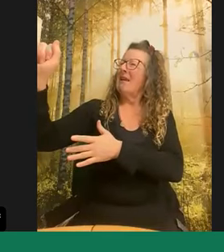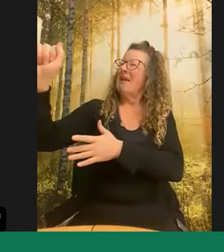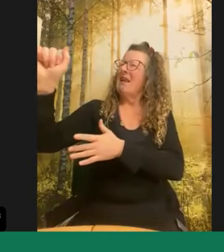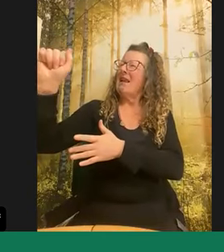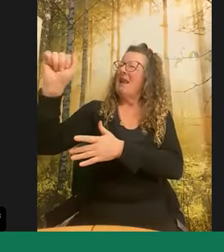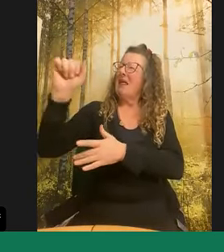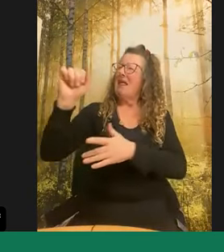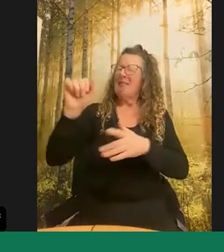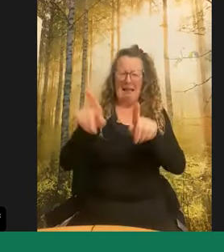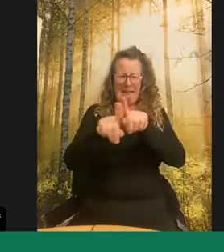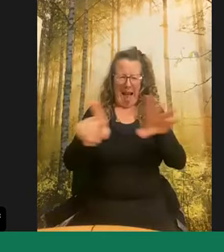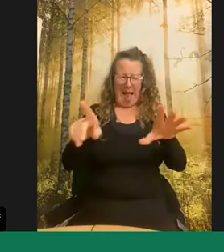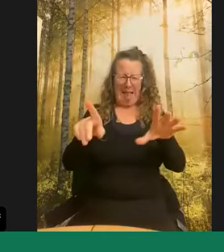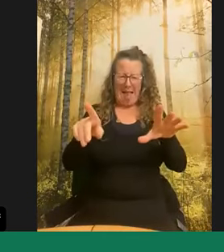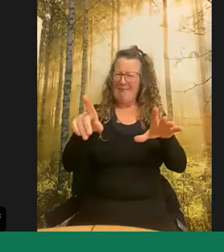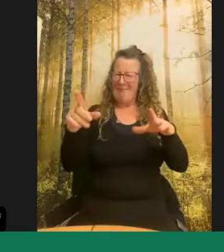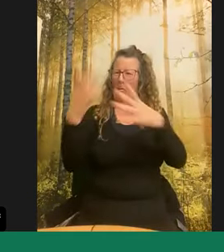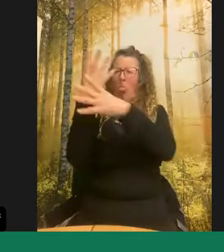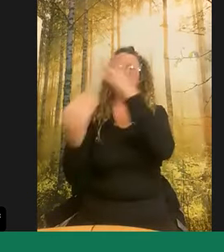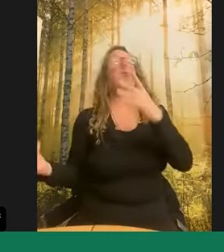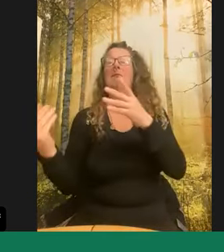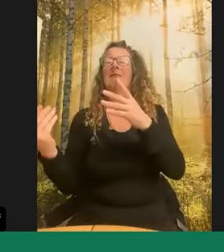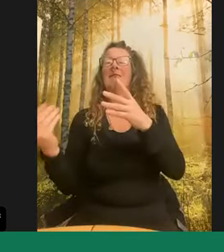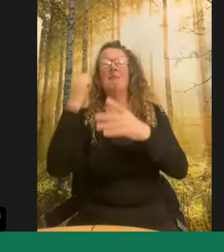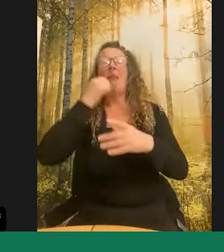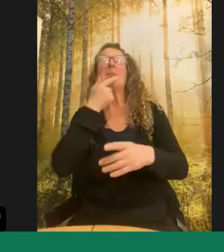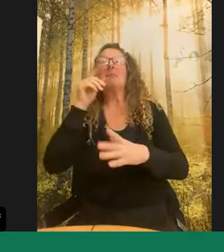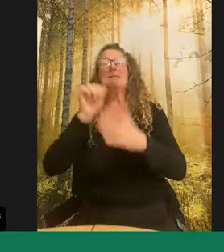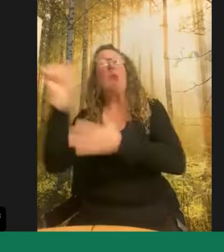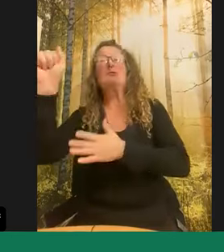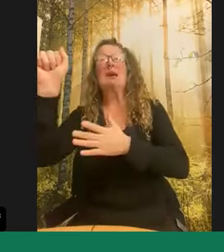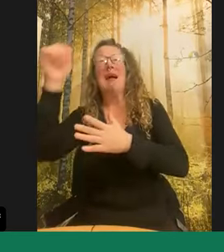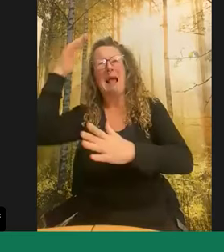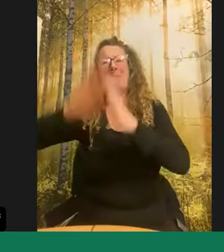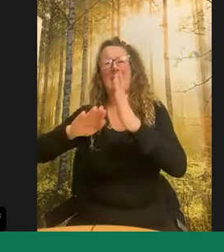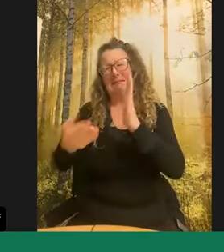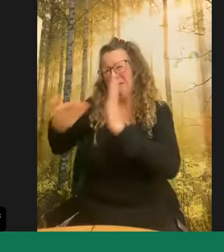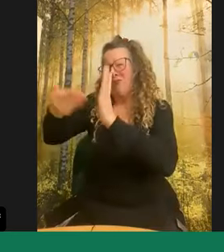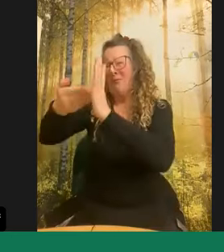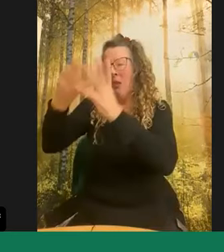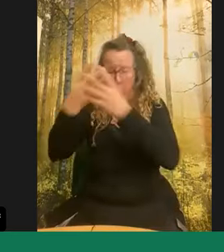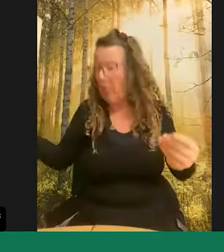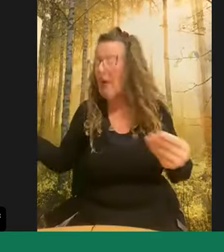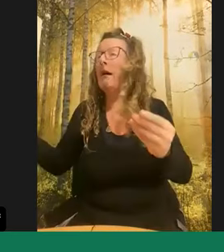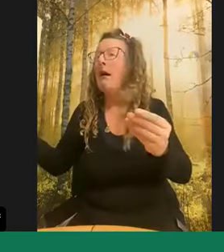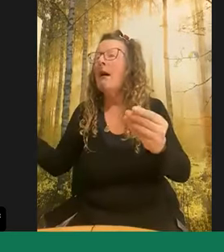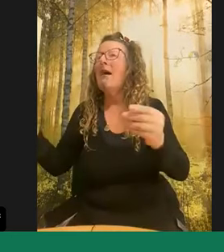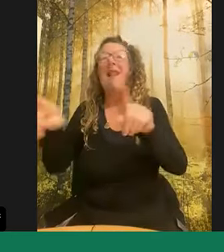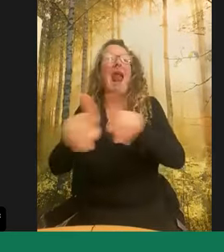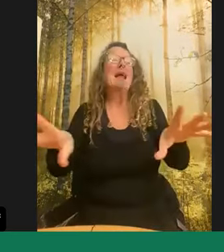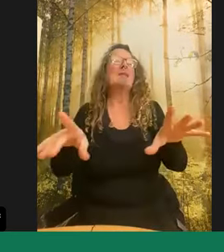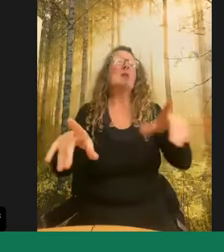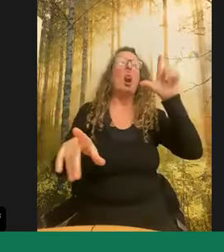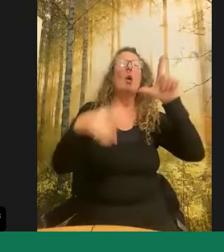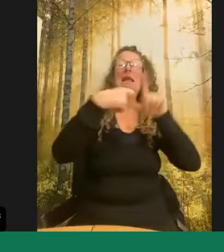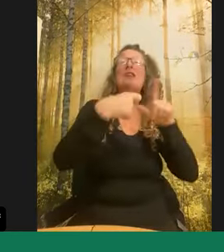in the ground and we fall through it, you know? And I think it's like all of these contributions of people like Kitchener and people who were around at that